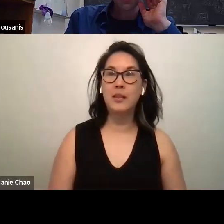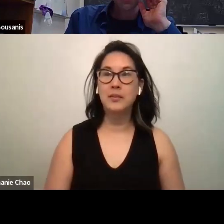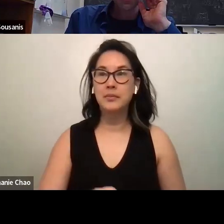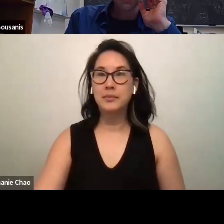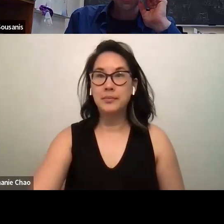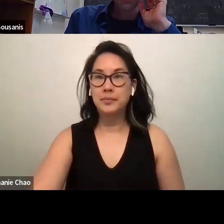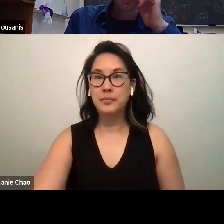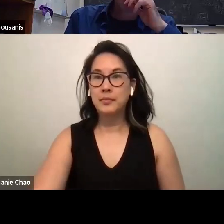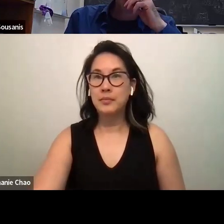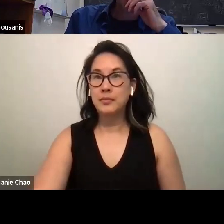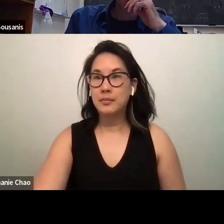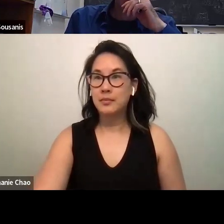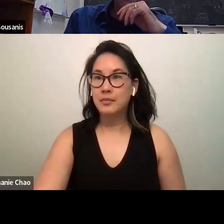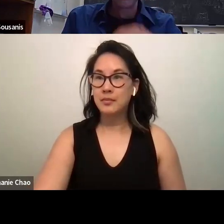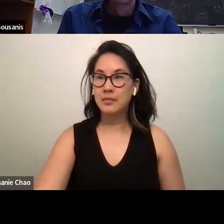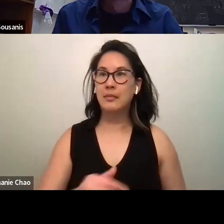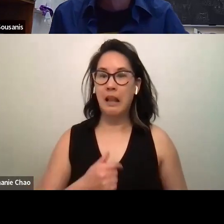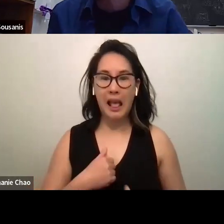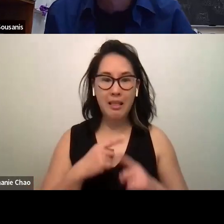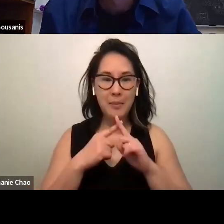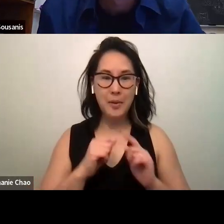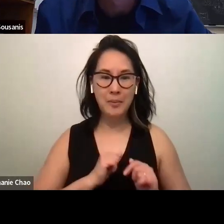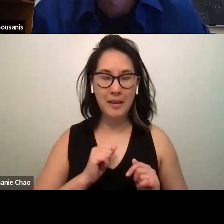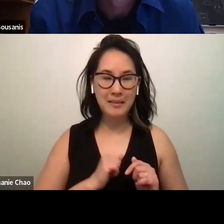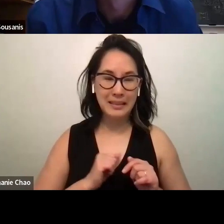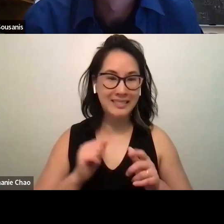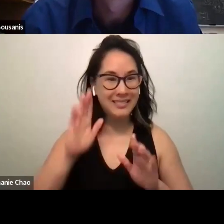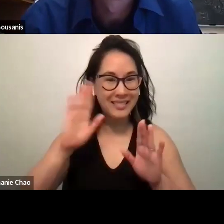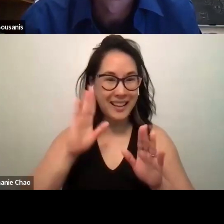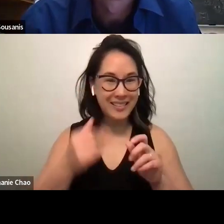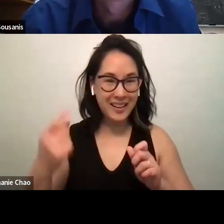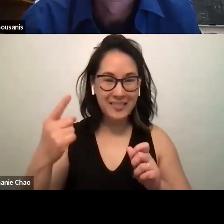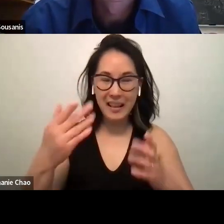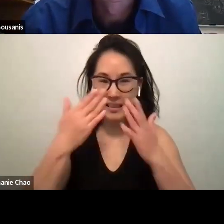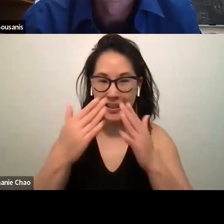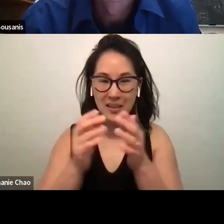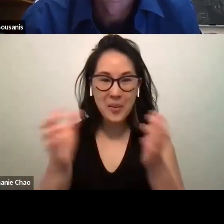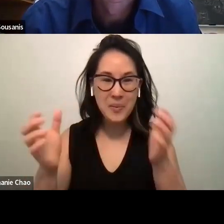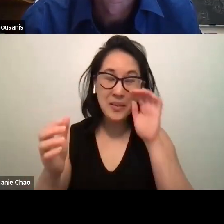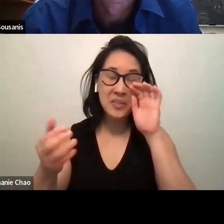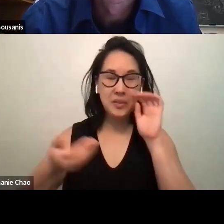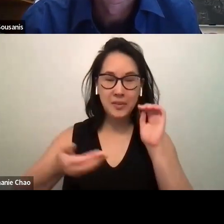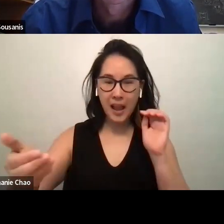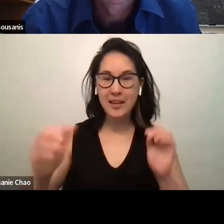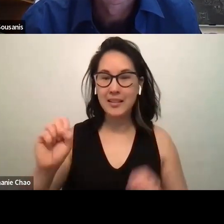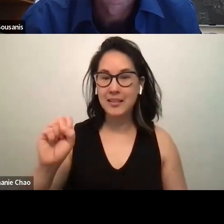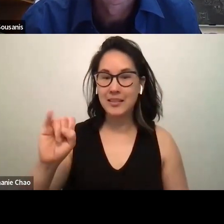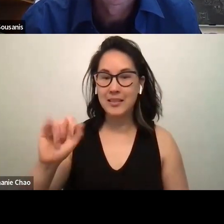Let me unmute myself. Hi, everybody. Thank you for having me. My name is Silvana